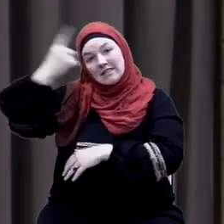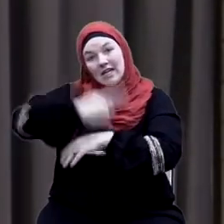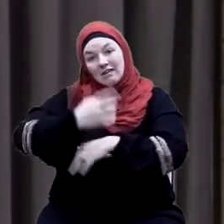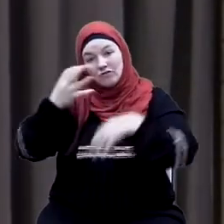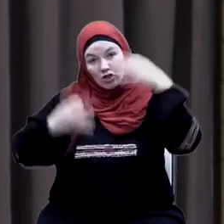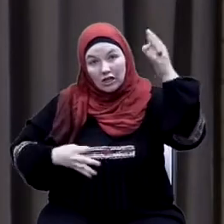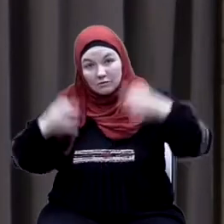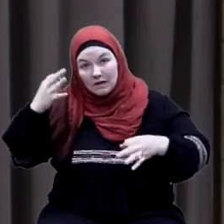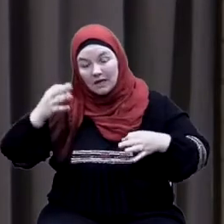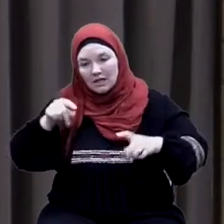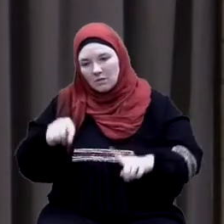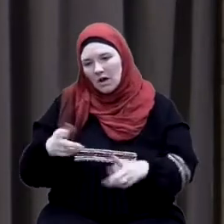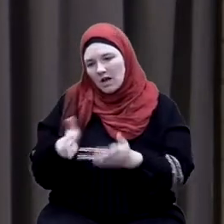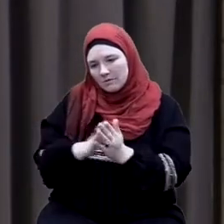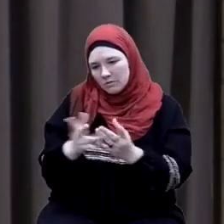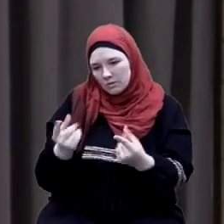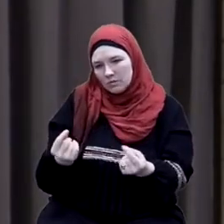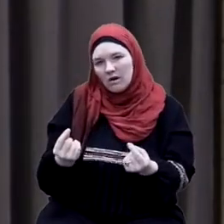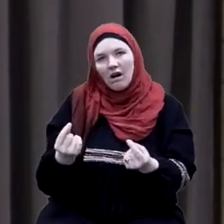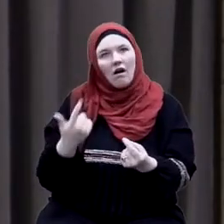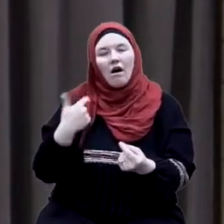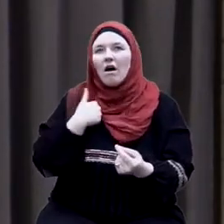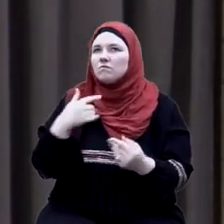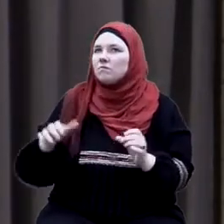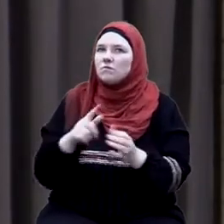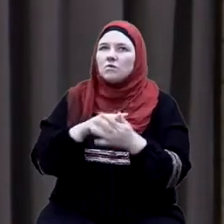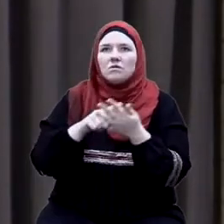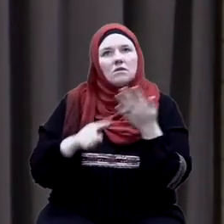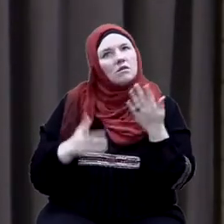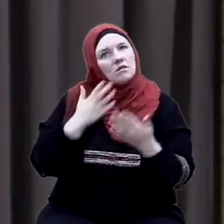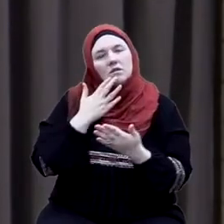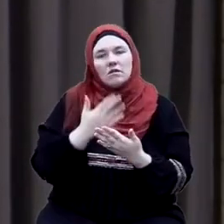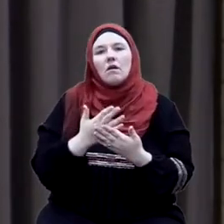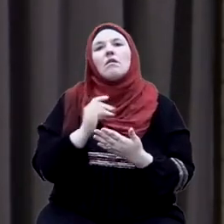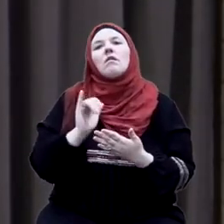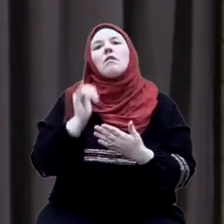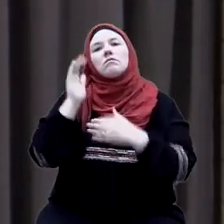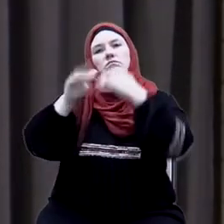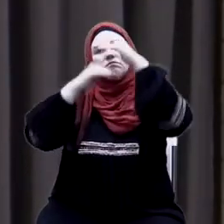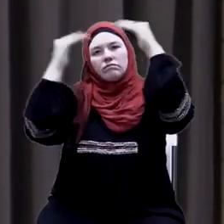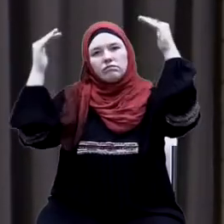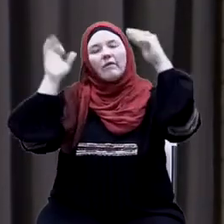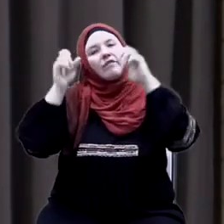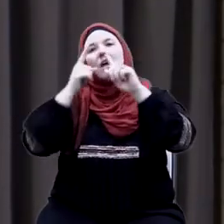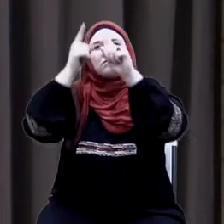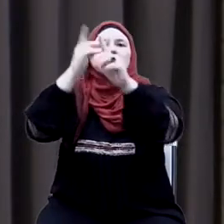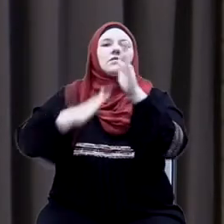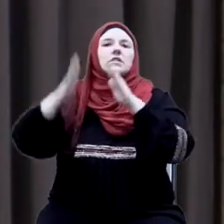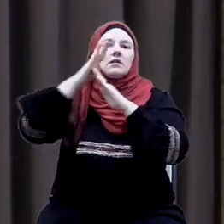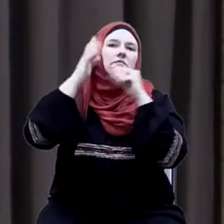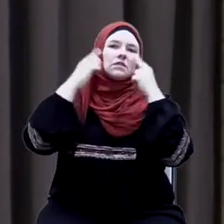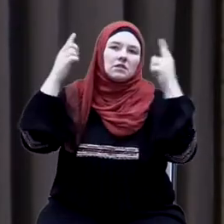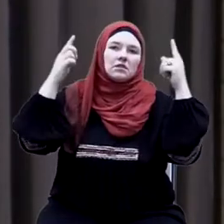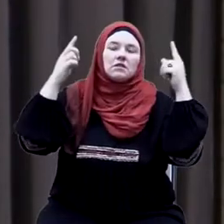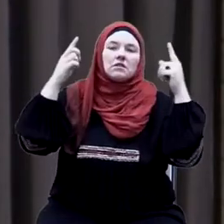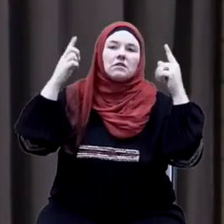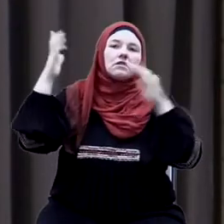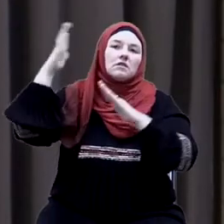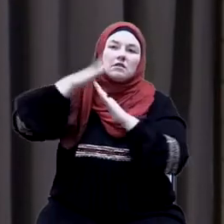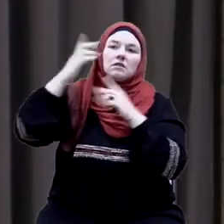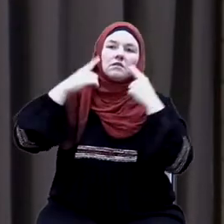Why? Because success in the hereafter is the ultimate success. Success in the